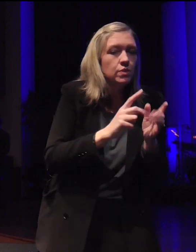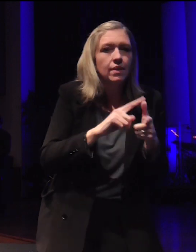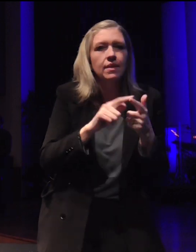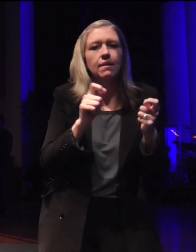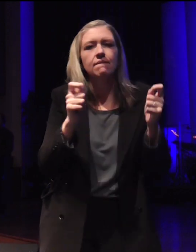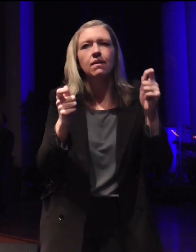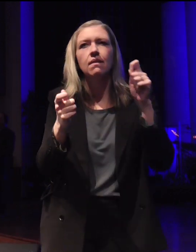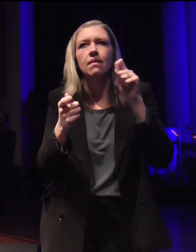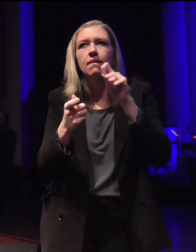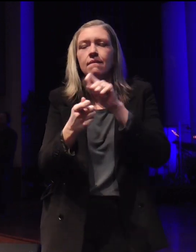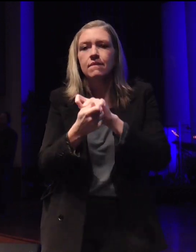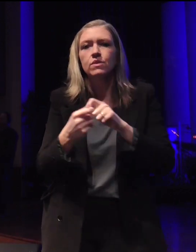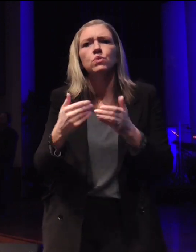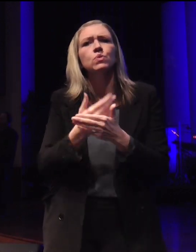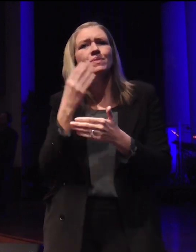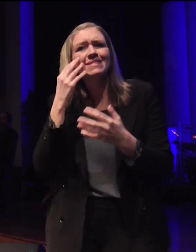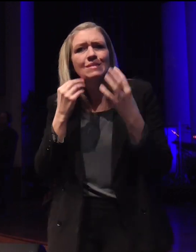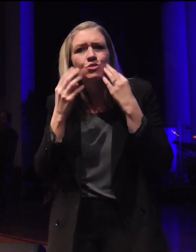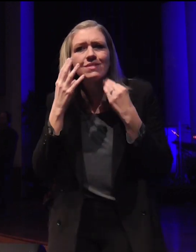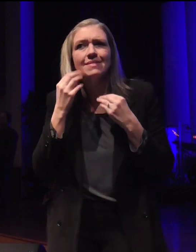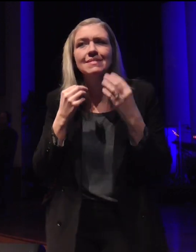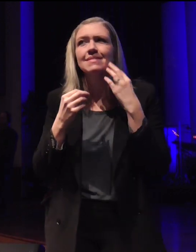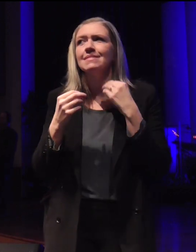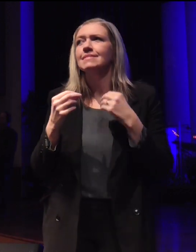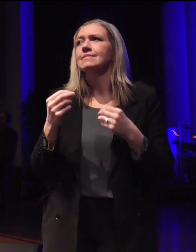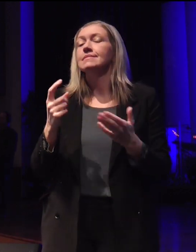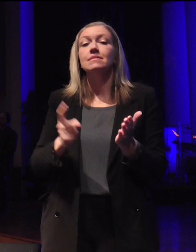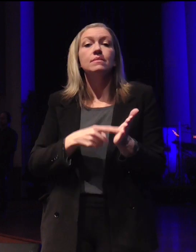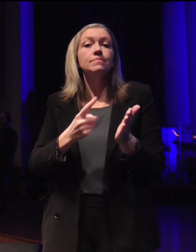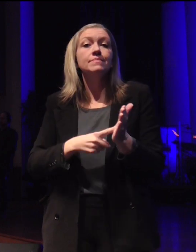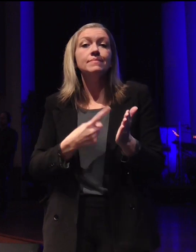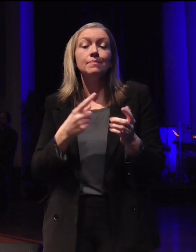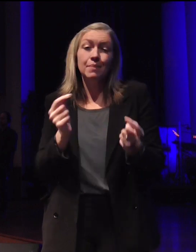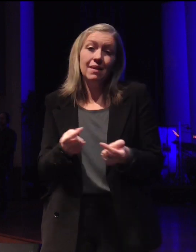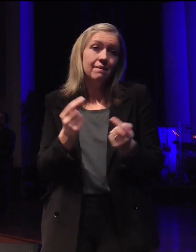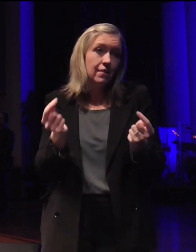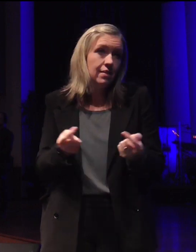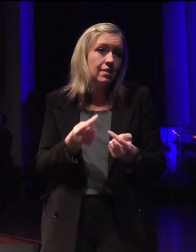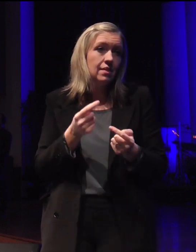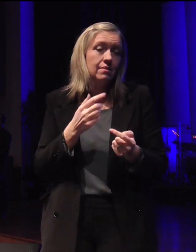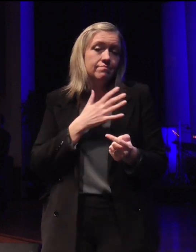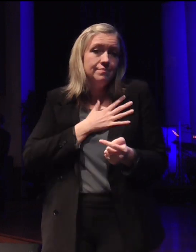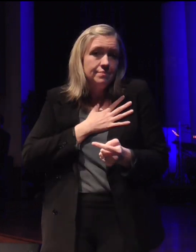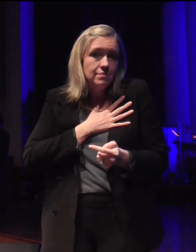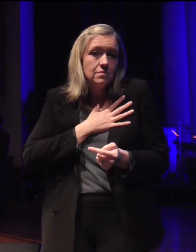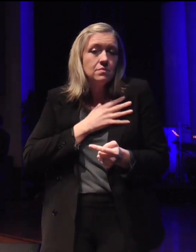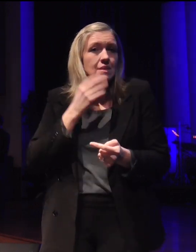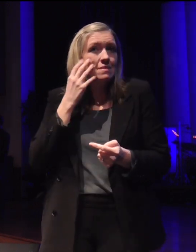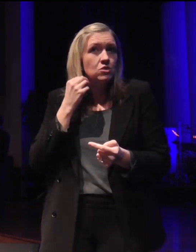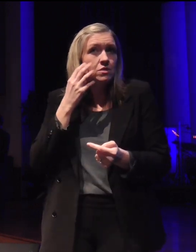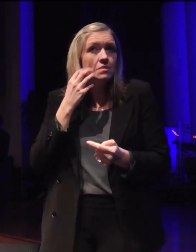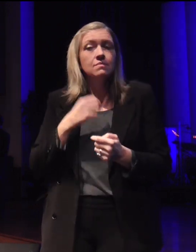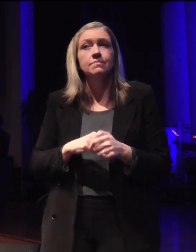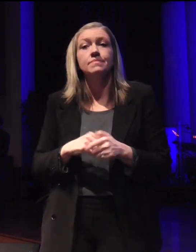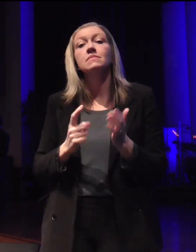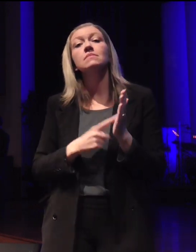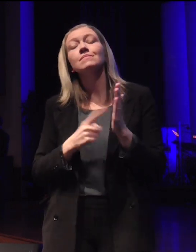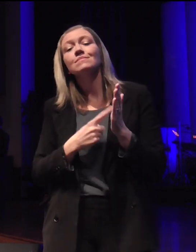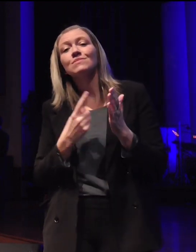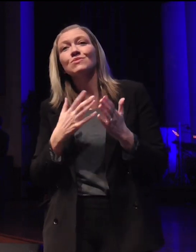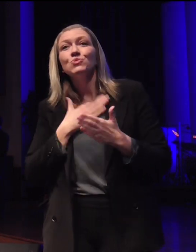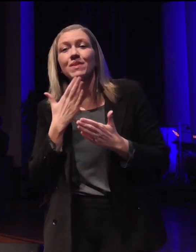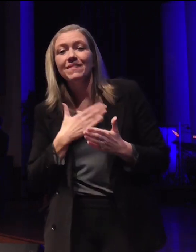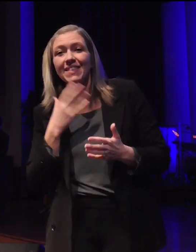evolve because of new experiences, sometimes painful experiences, sometimes